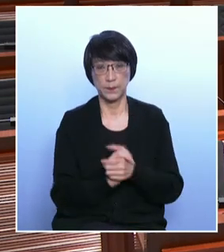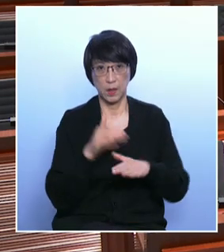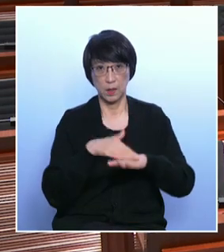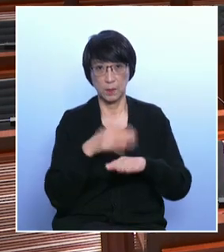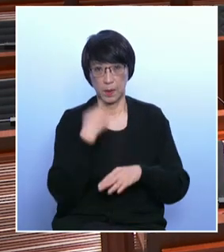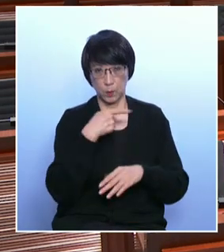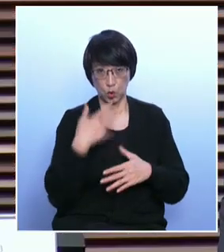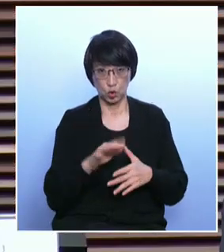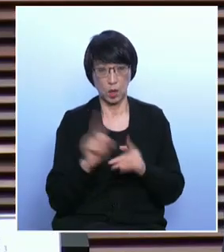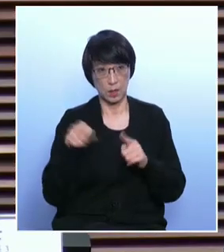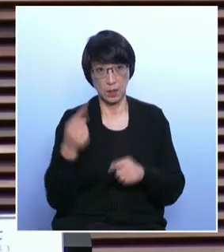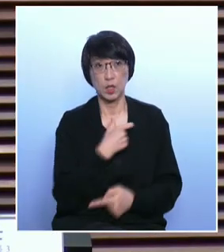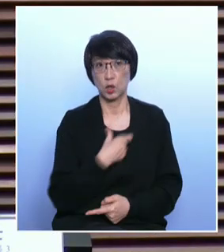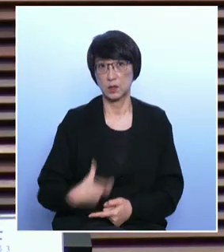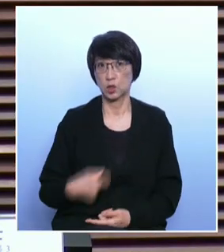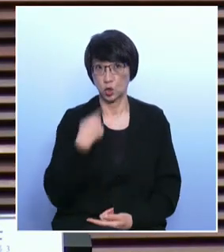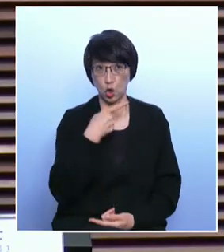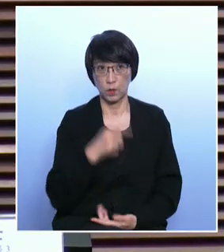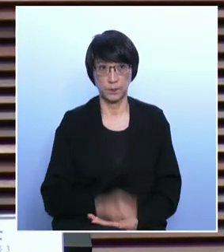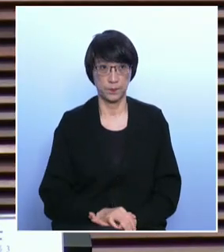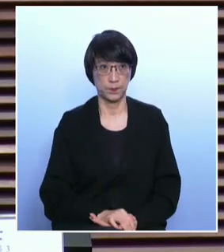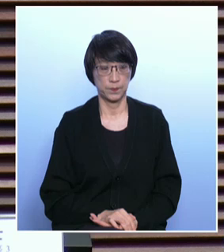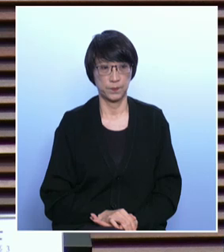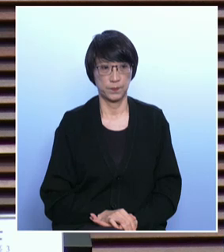consultation regarding plot ratio.